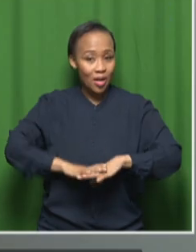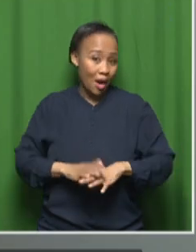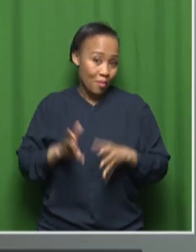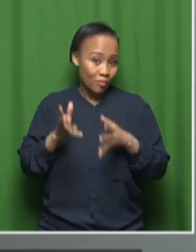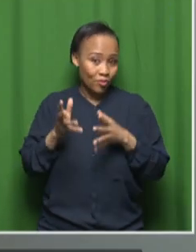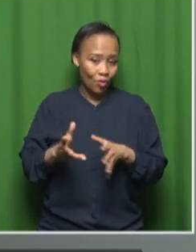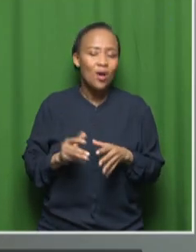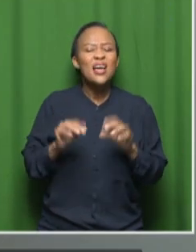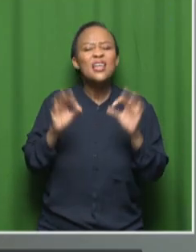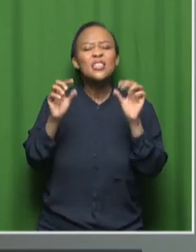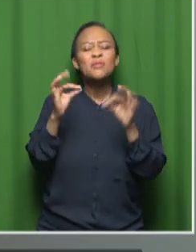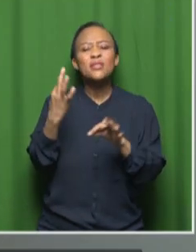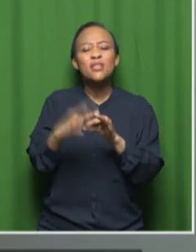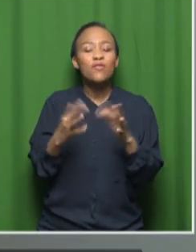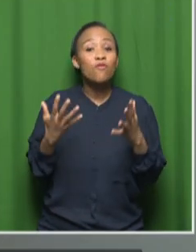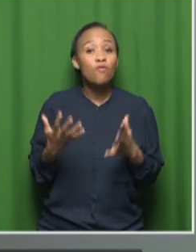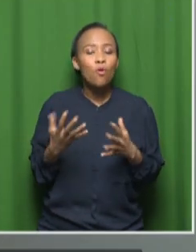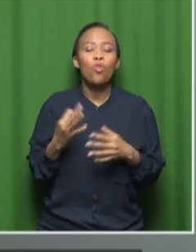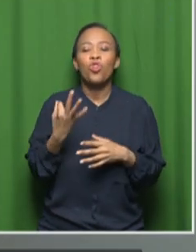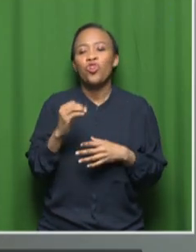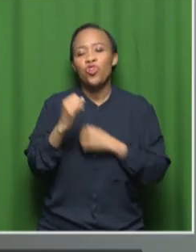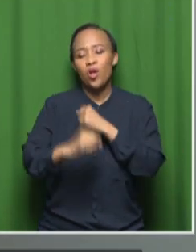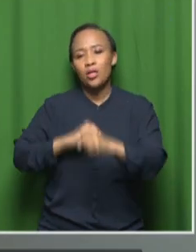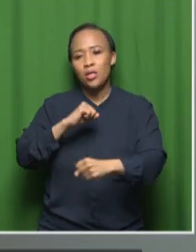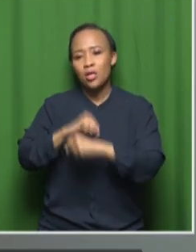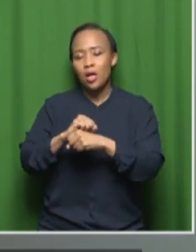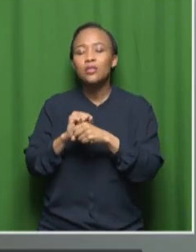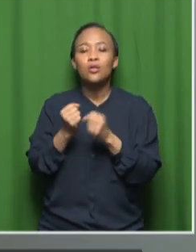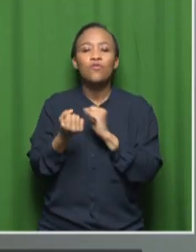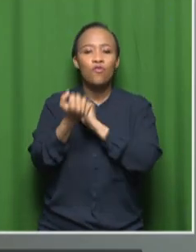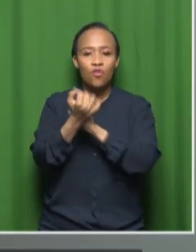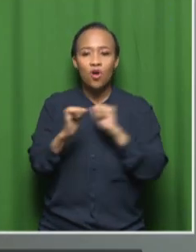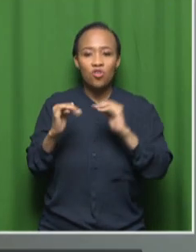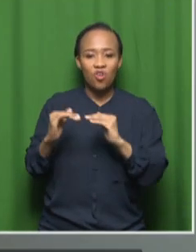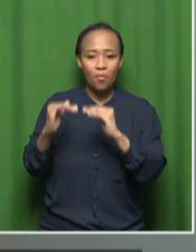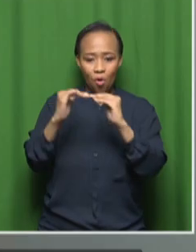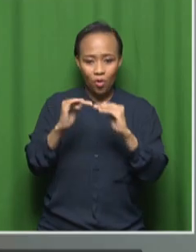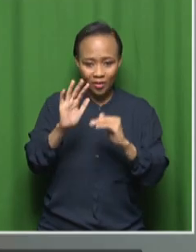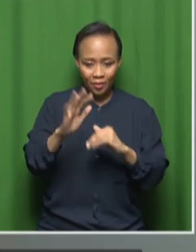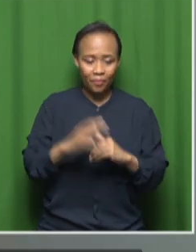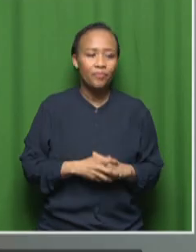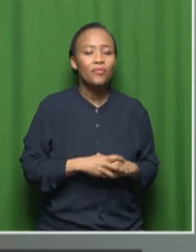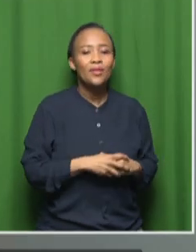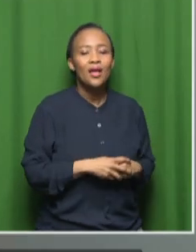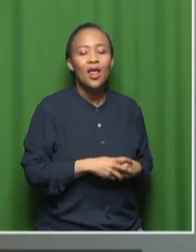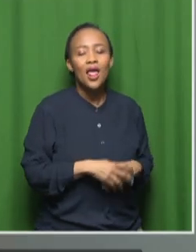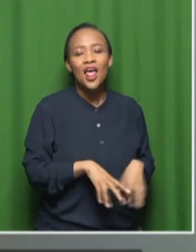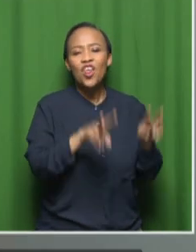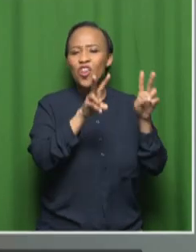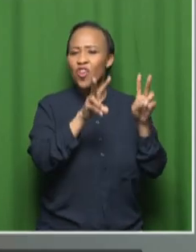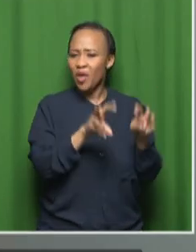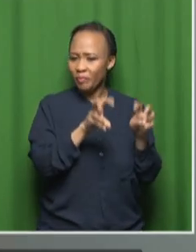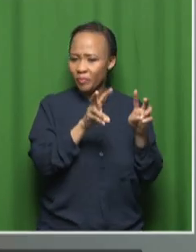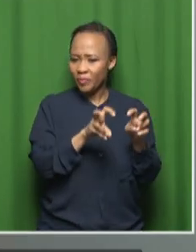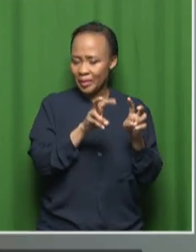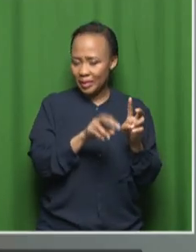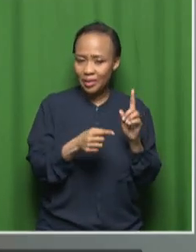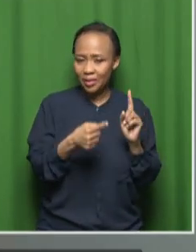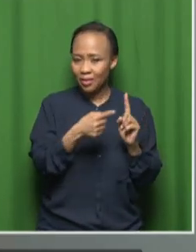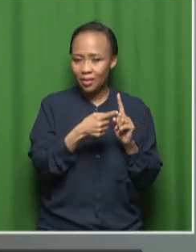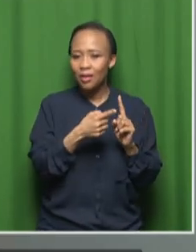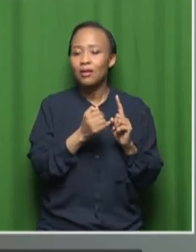after democracy. Absolutely. Major Mabaso, looking at the themes, I mean, there's such an array of work. So the themes,